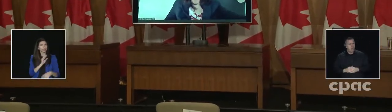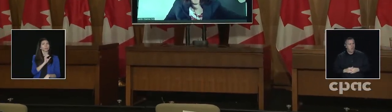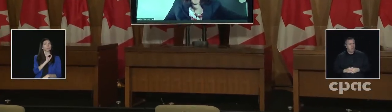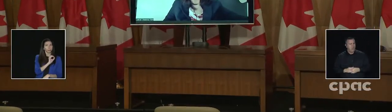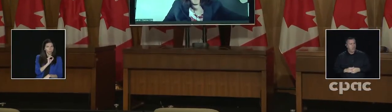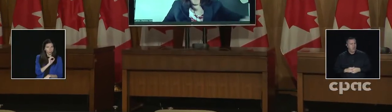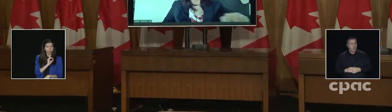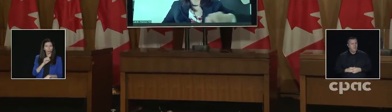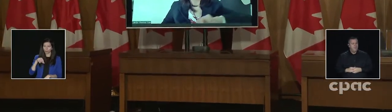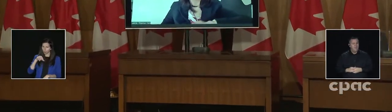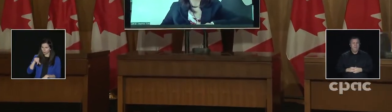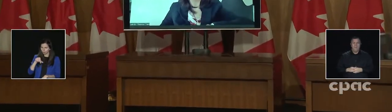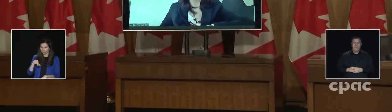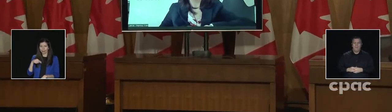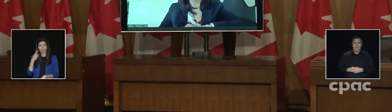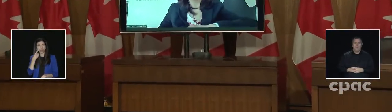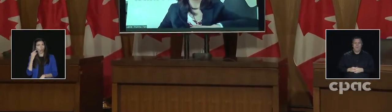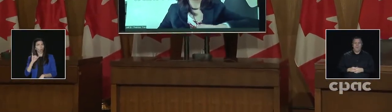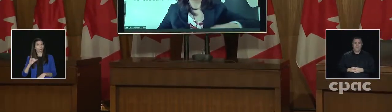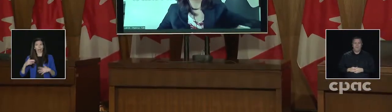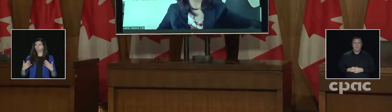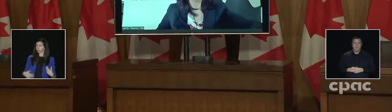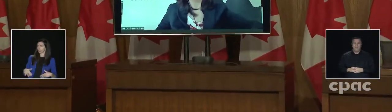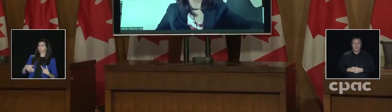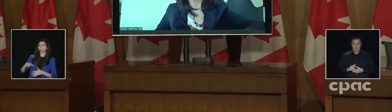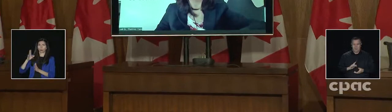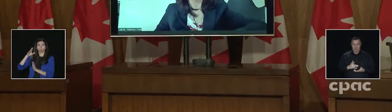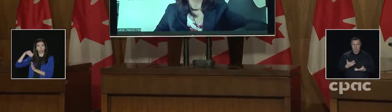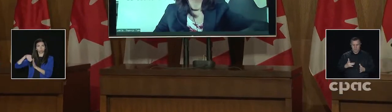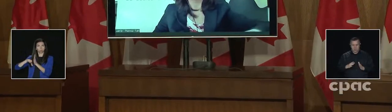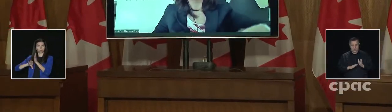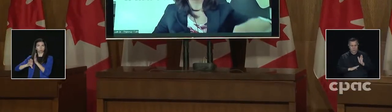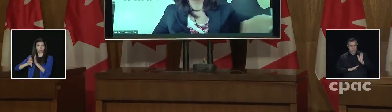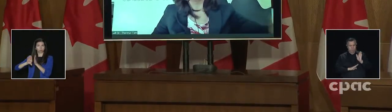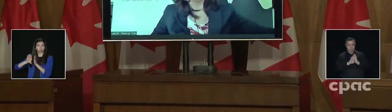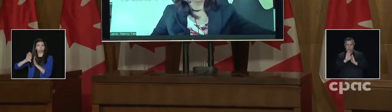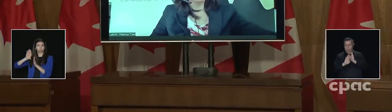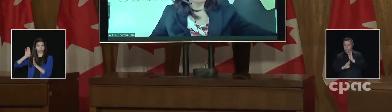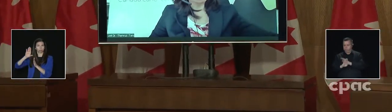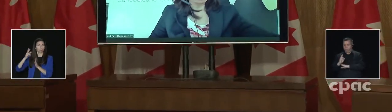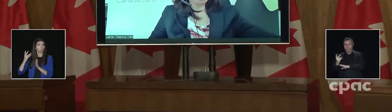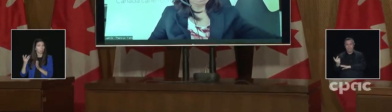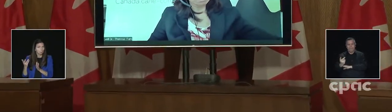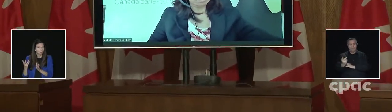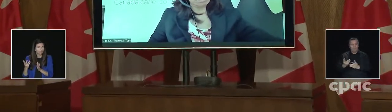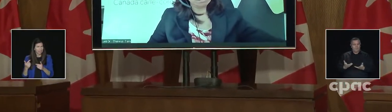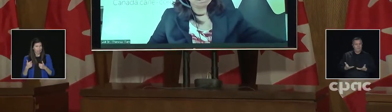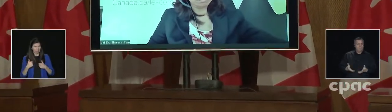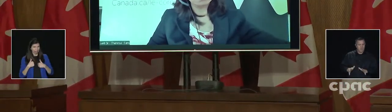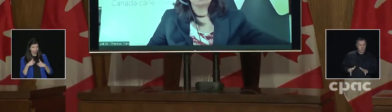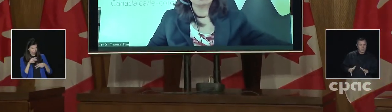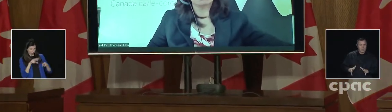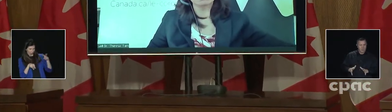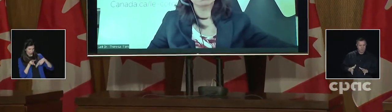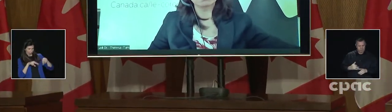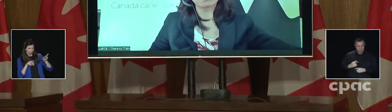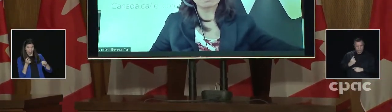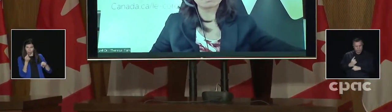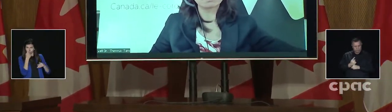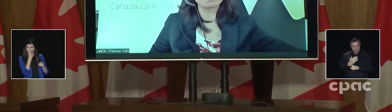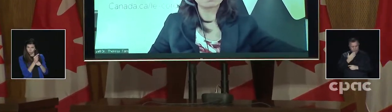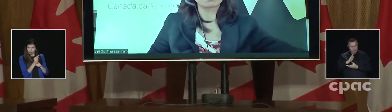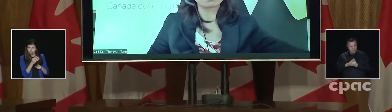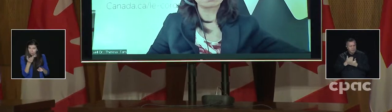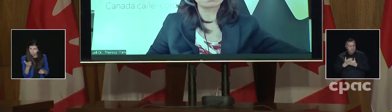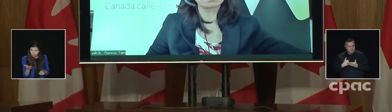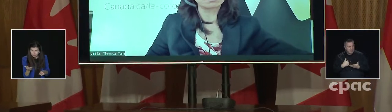Quite a resurgence, as you say, that looks even consistent with the Omicron replacement. So am I reading that right, that these two provinces are on